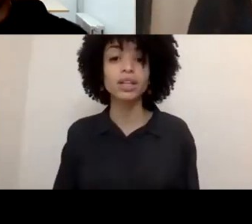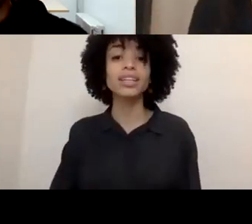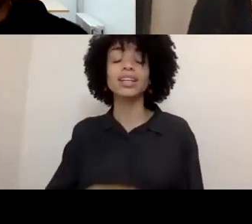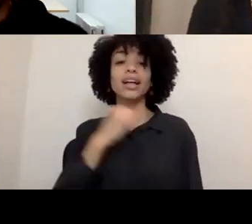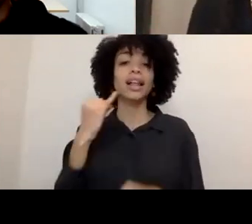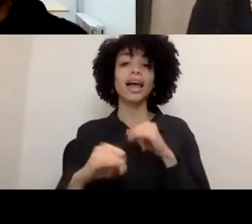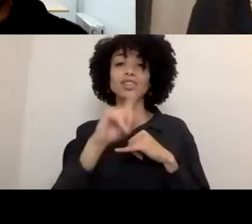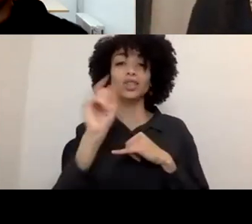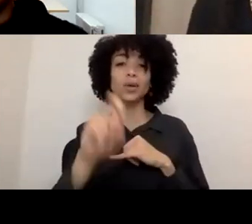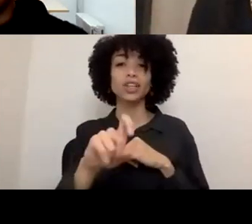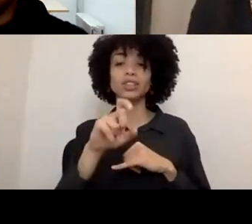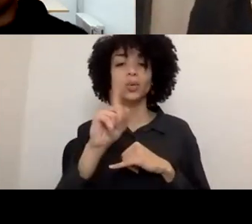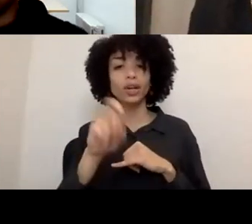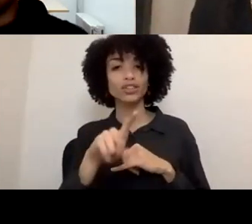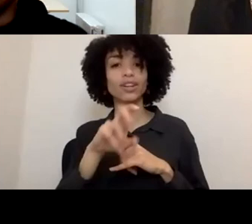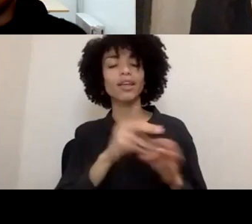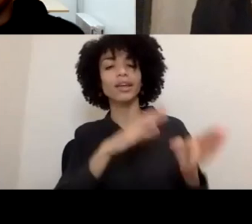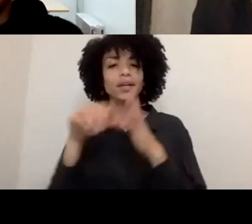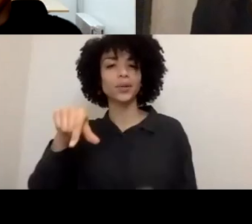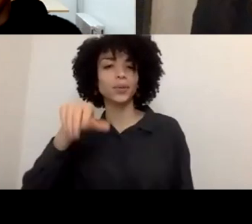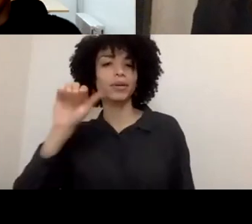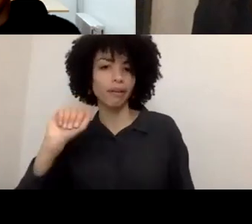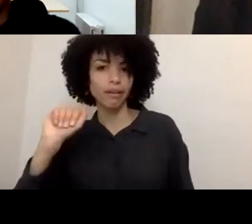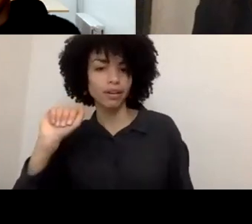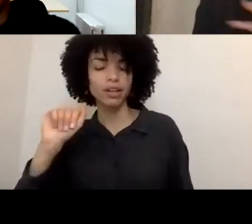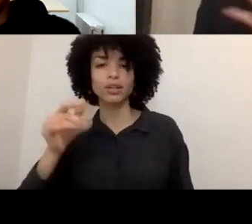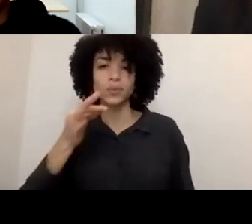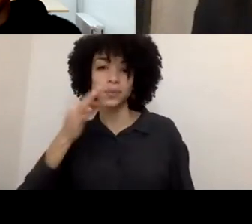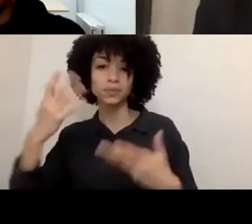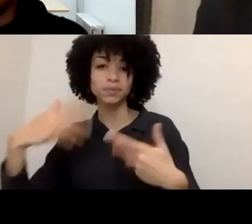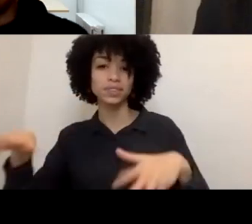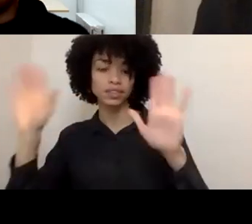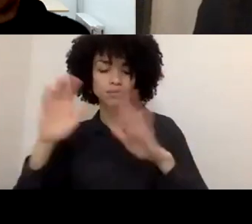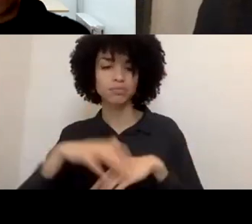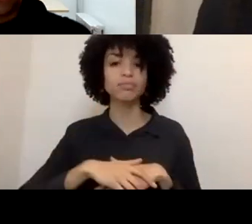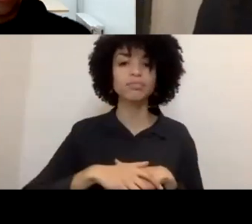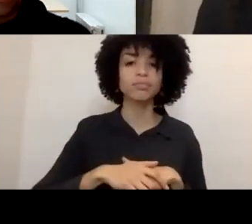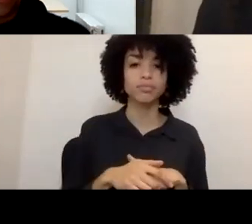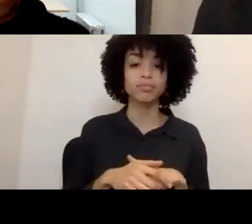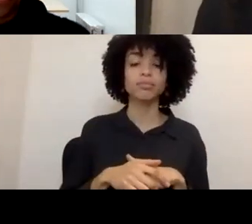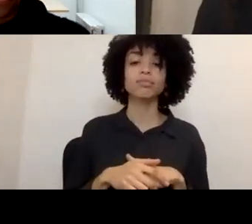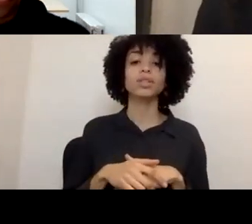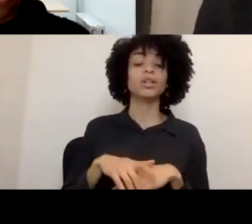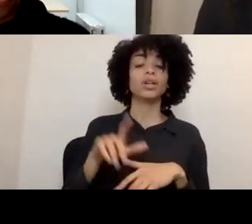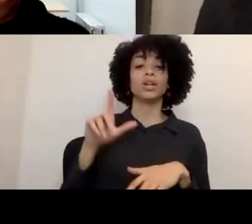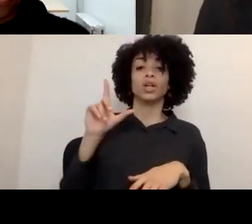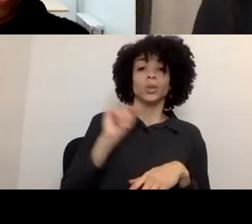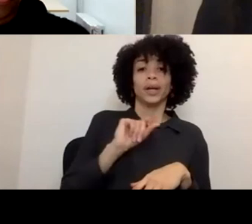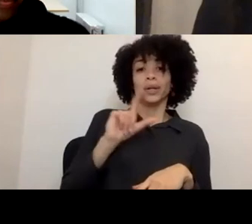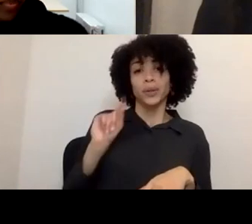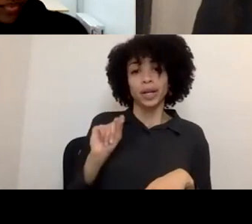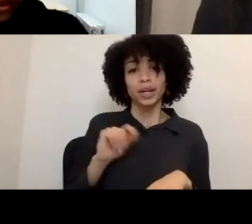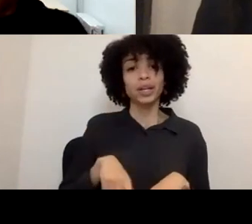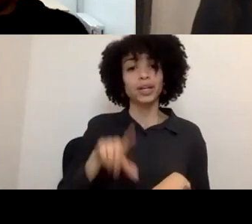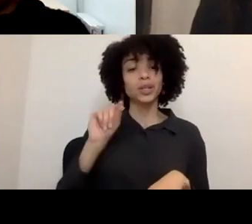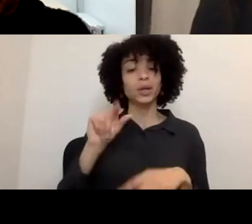We're almost at the end of our program. In the political arena, one of the most inspiring things in 2020, even 2021 in